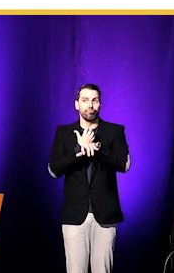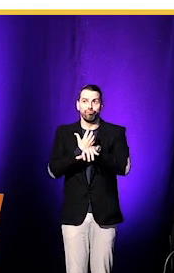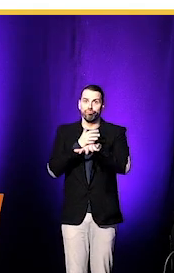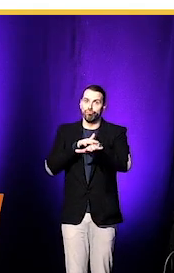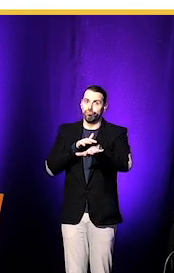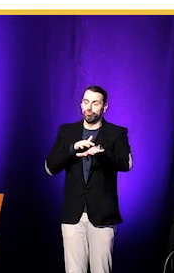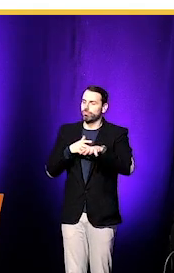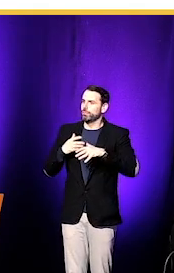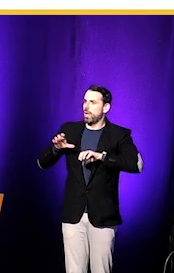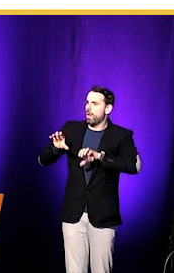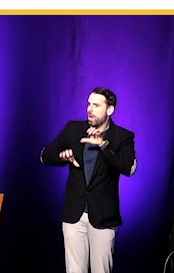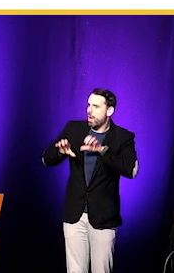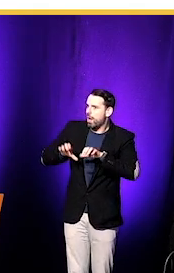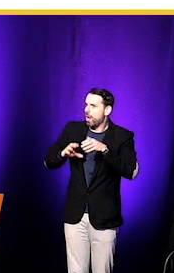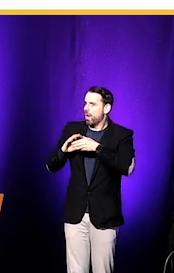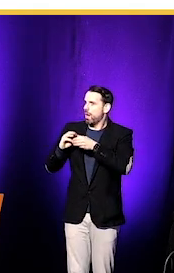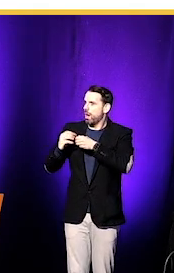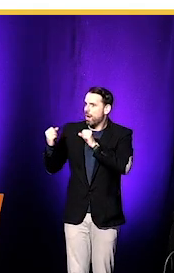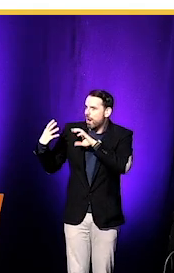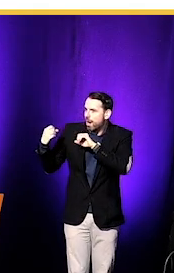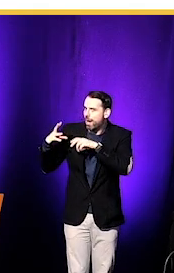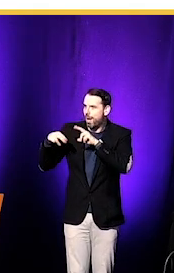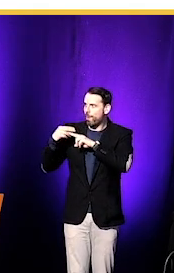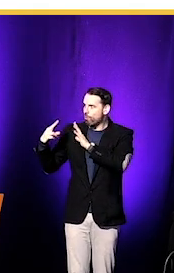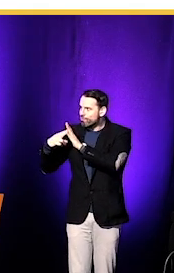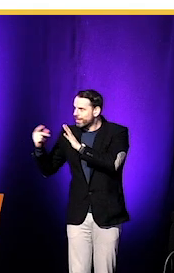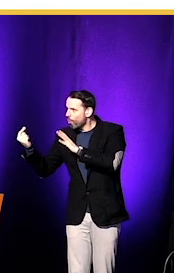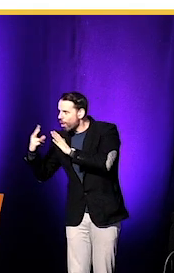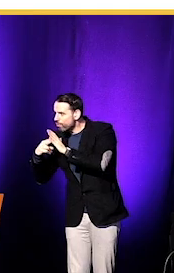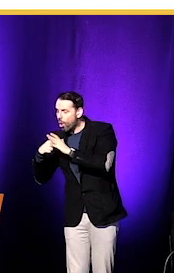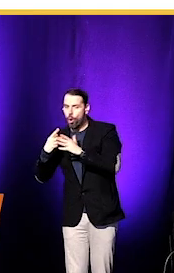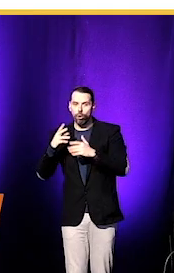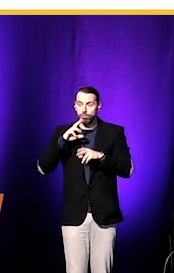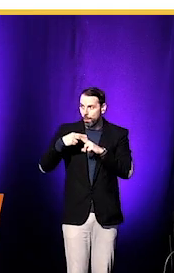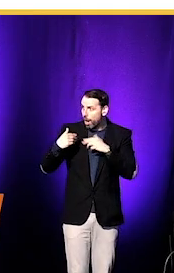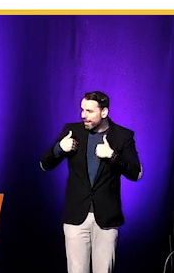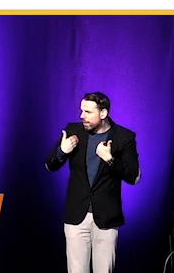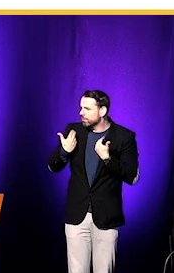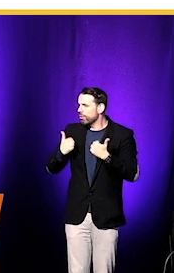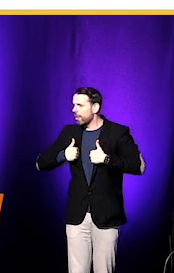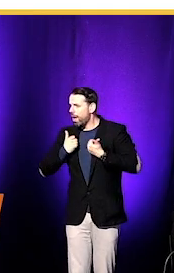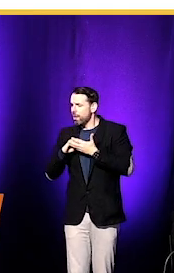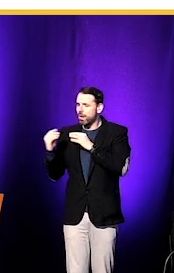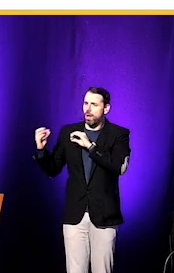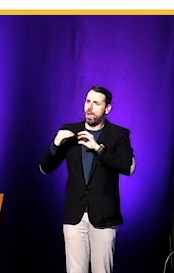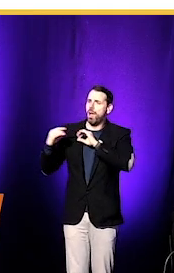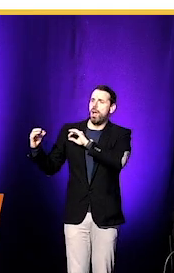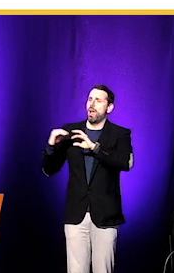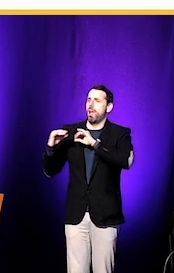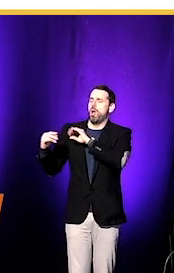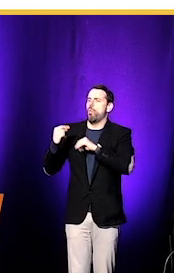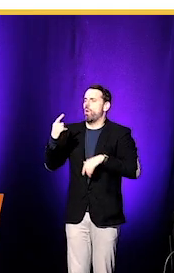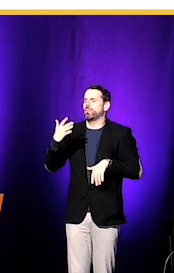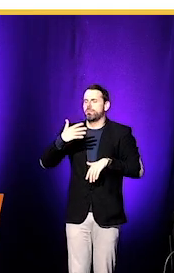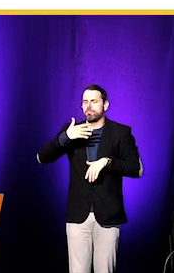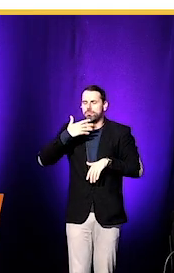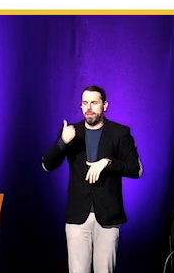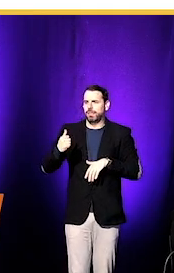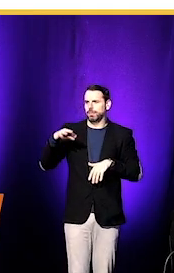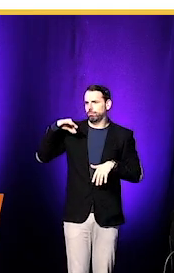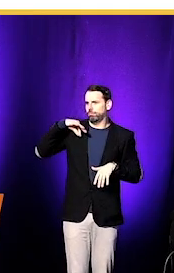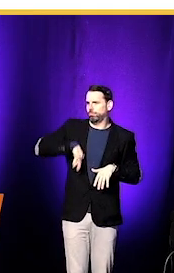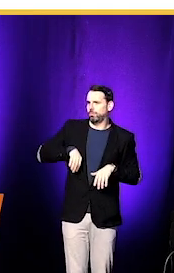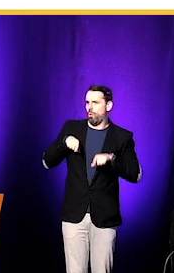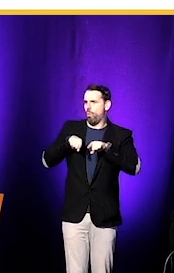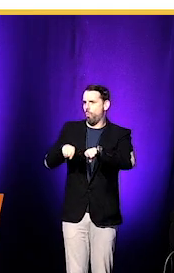about their readings, their youth, the discussions about youth and games and class discussions as they inch through the traffic.